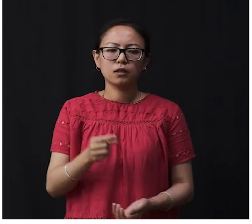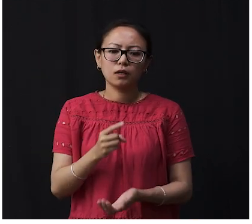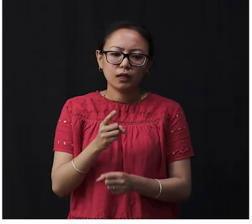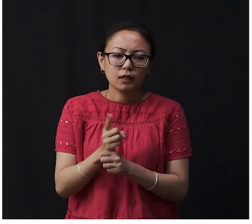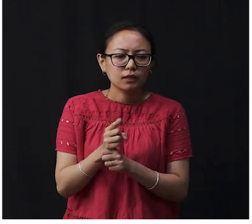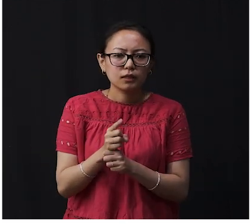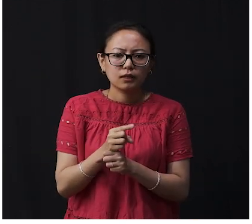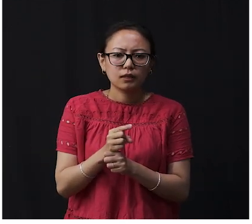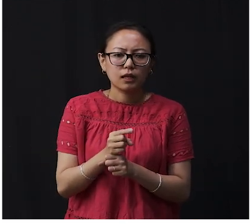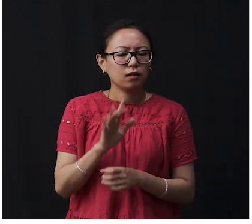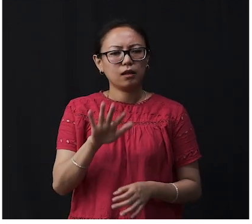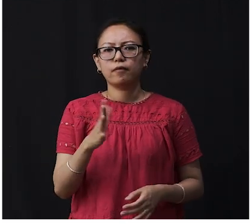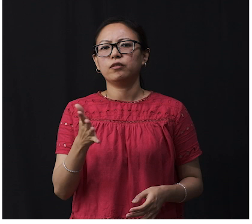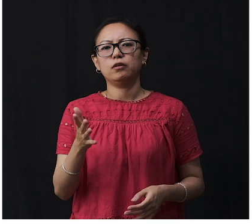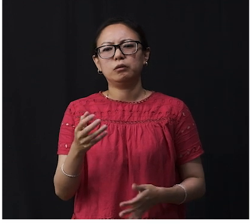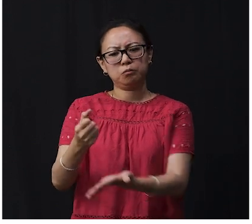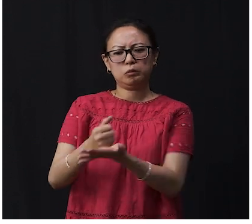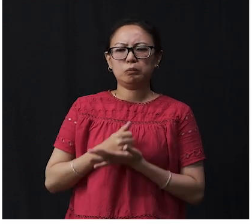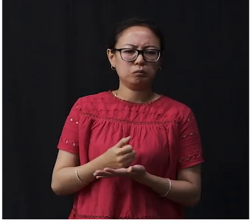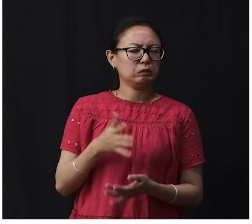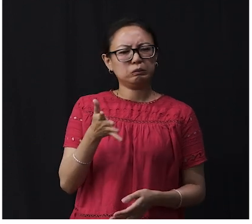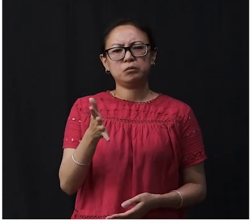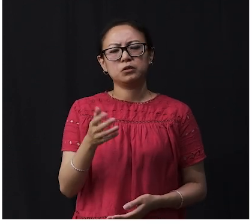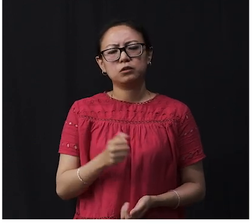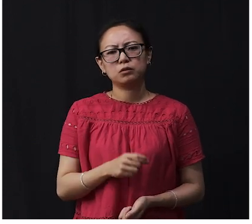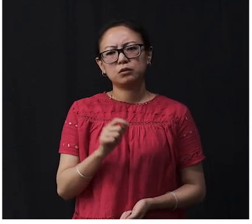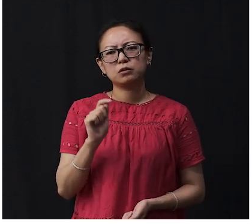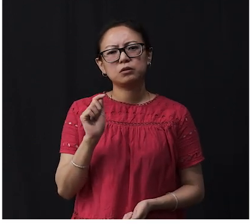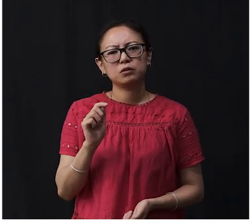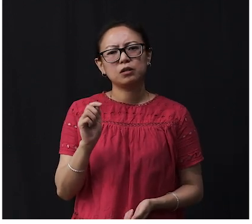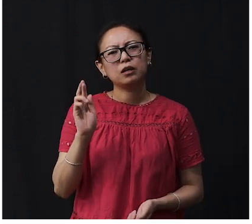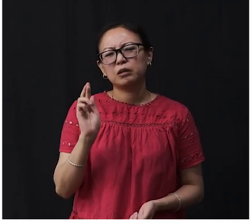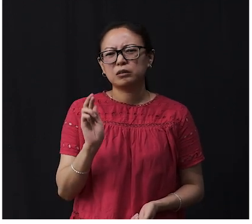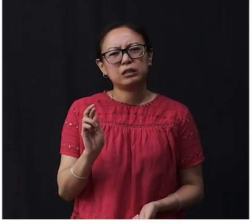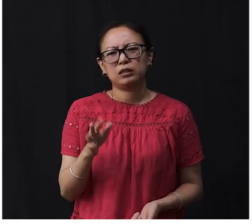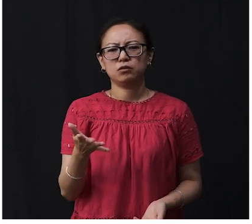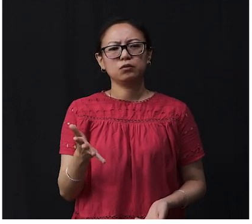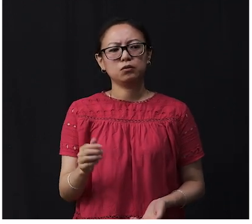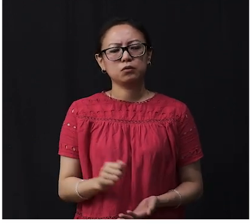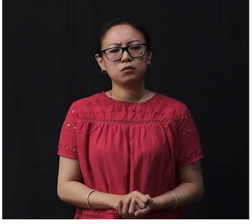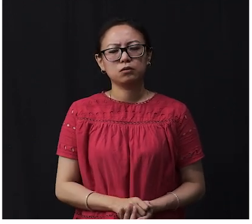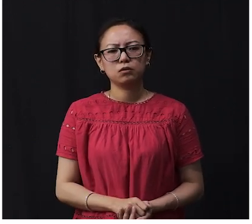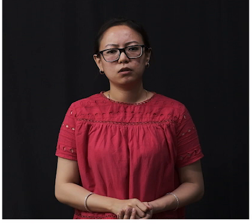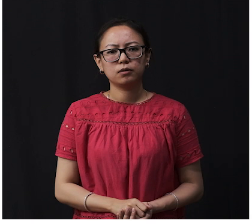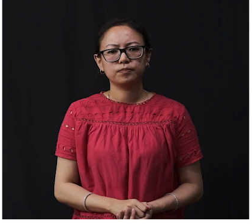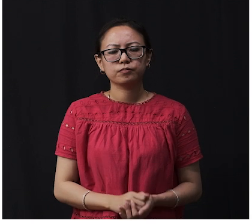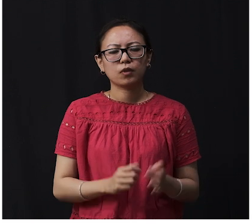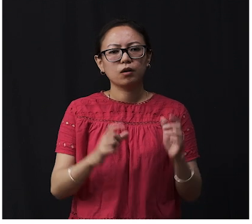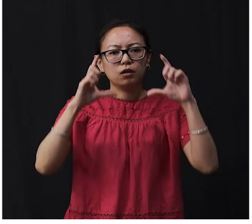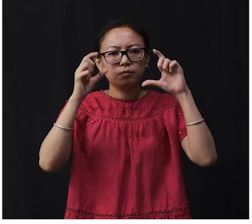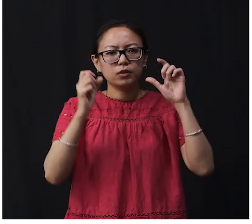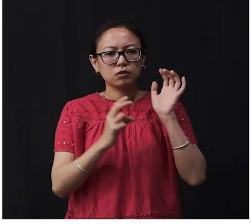tail away from my body. So slowly, as the tadpole grows up, we can see that the tails are no